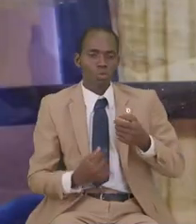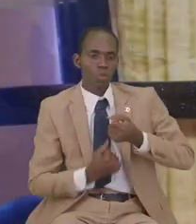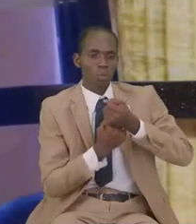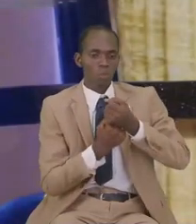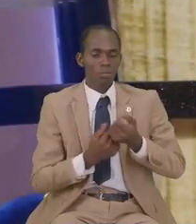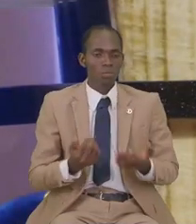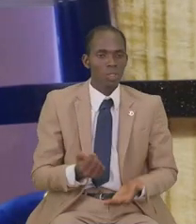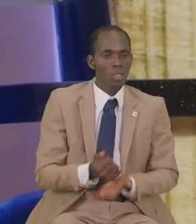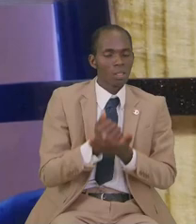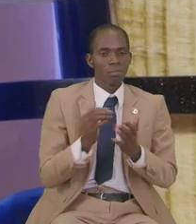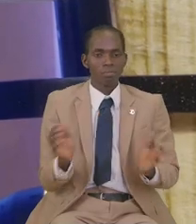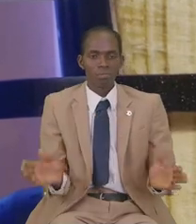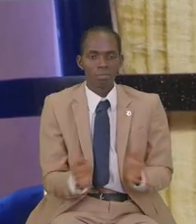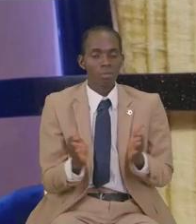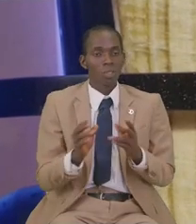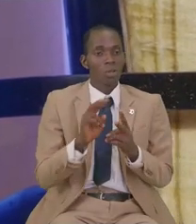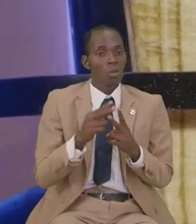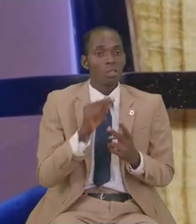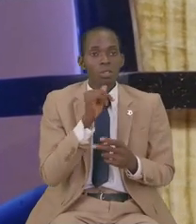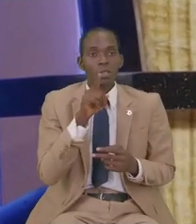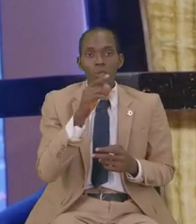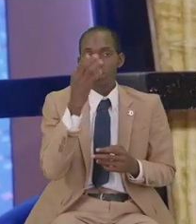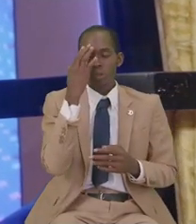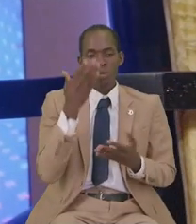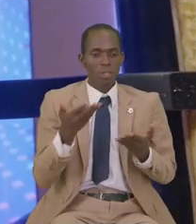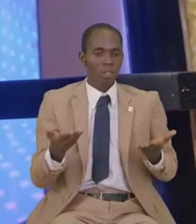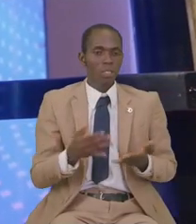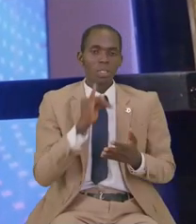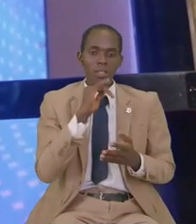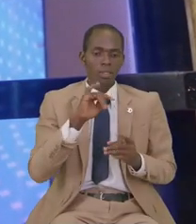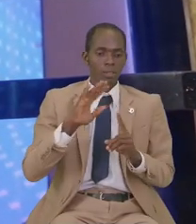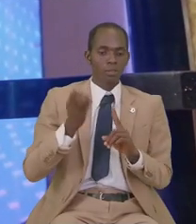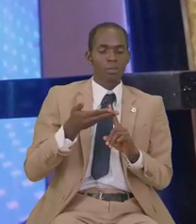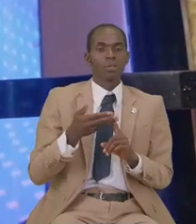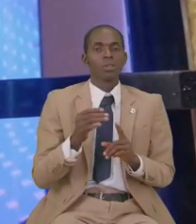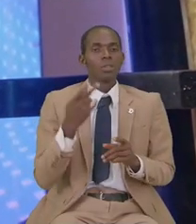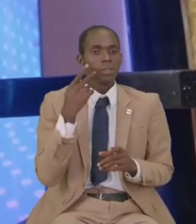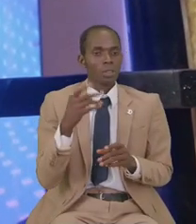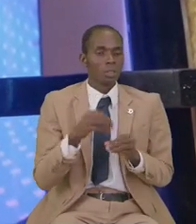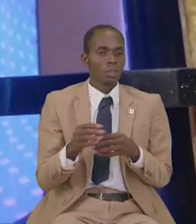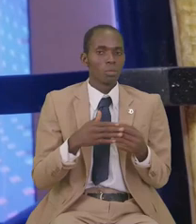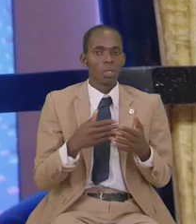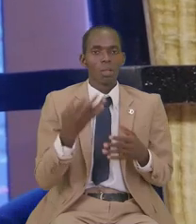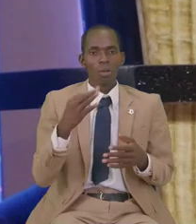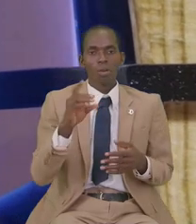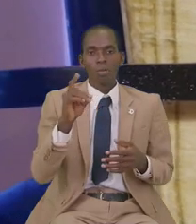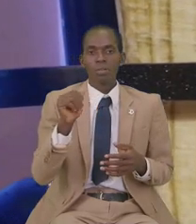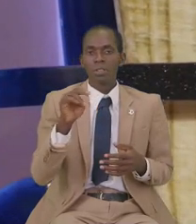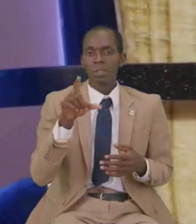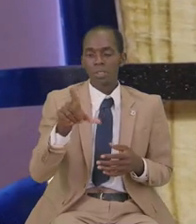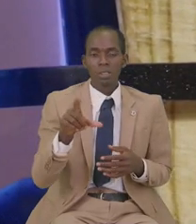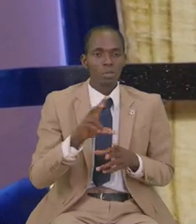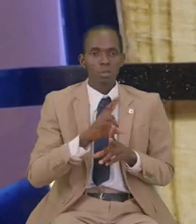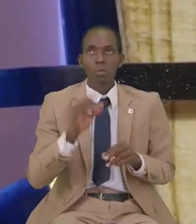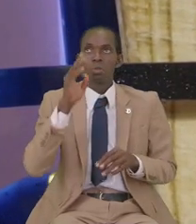and to counsel or not, you know, here is the conviction I have. In the case of Daniel, there was no pastor, no priest,